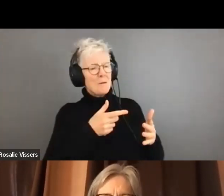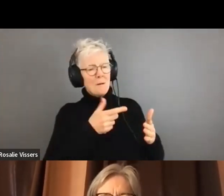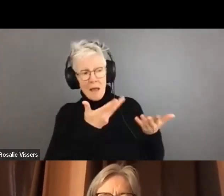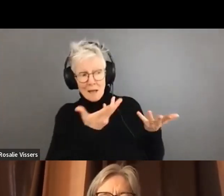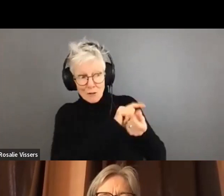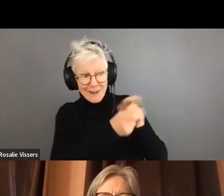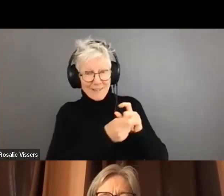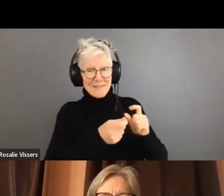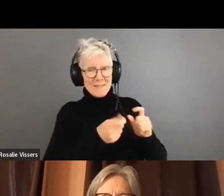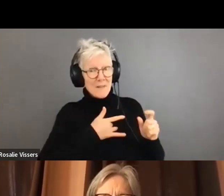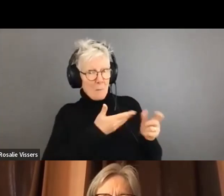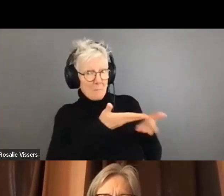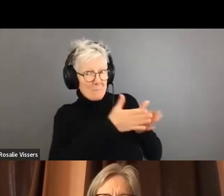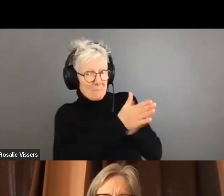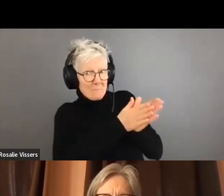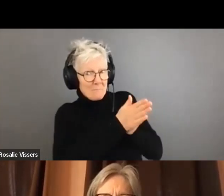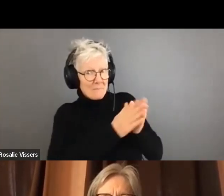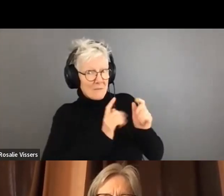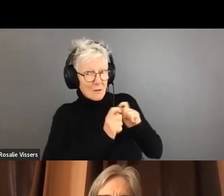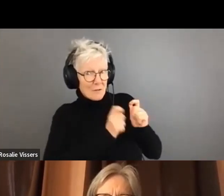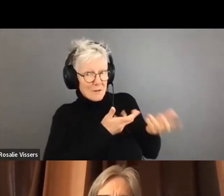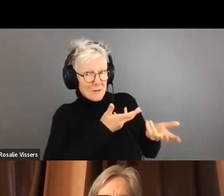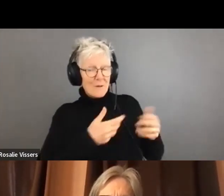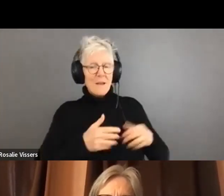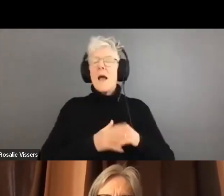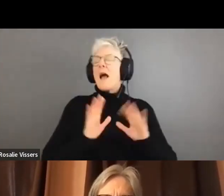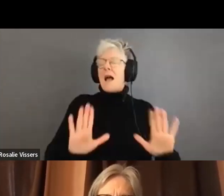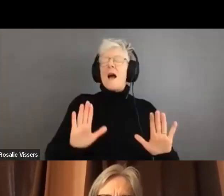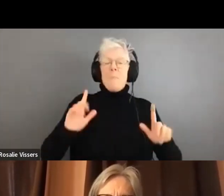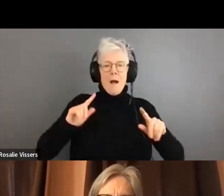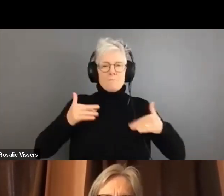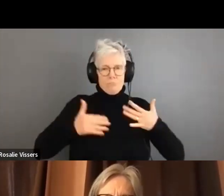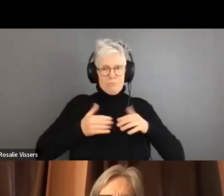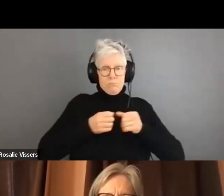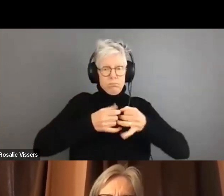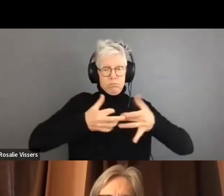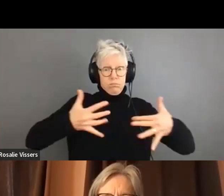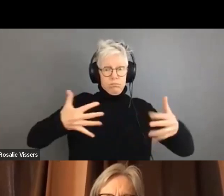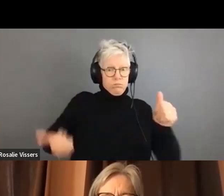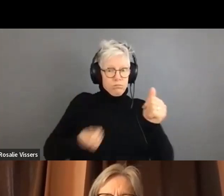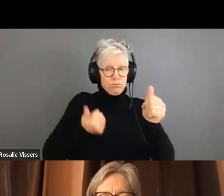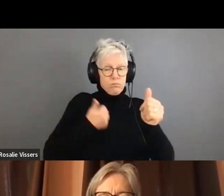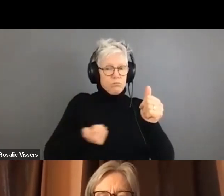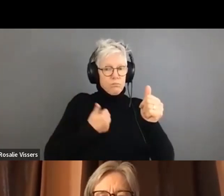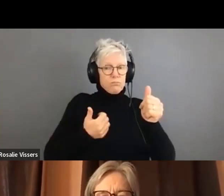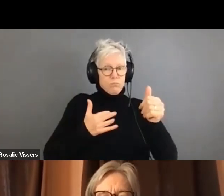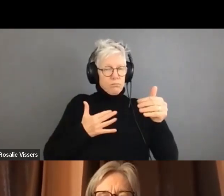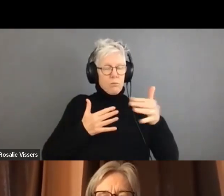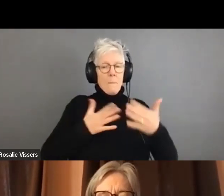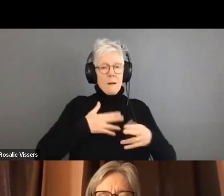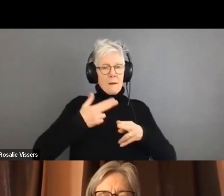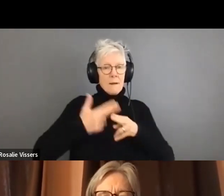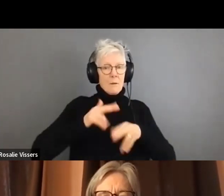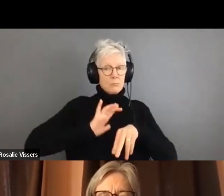any change, etc. But as I've grown with the number of online conversations, my credibility is a heck